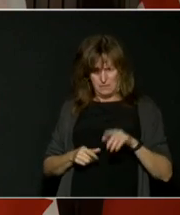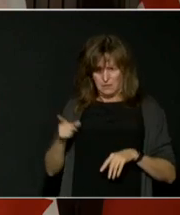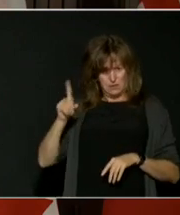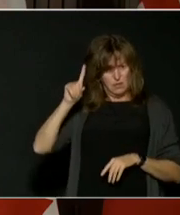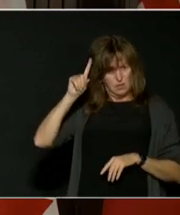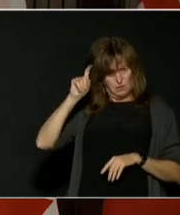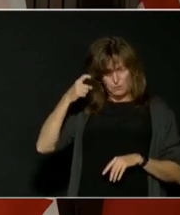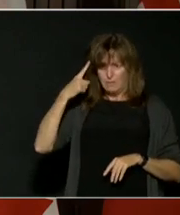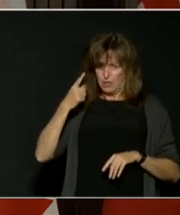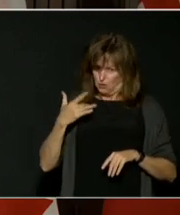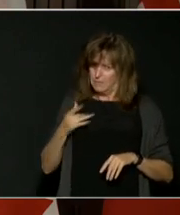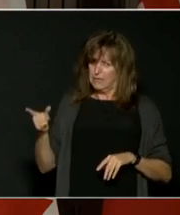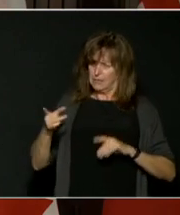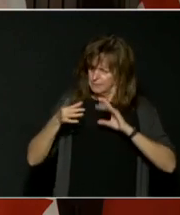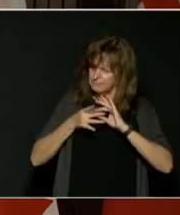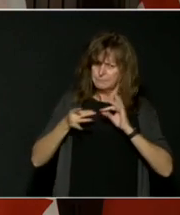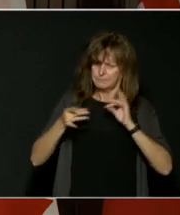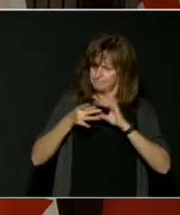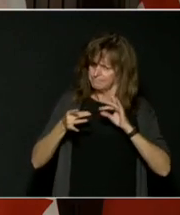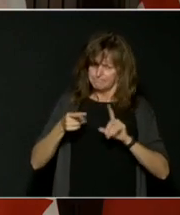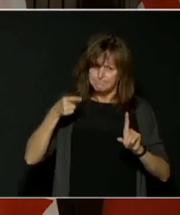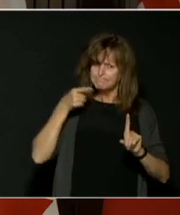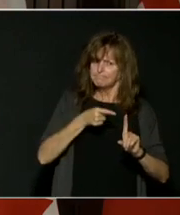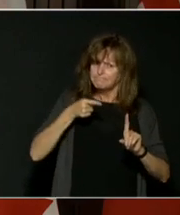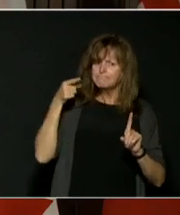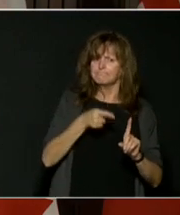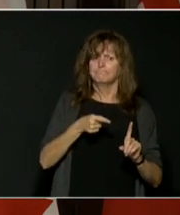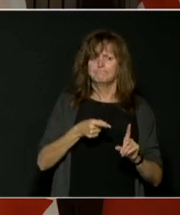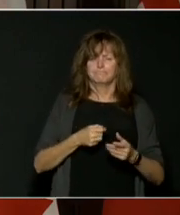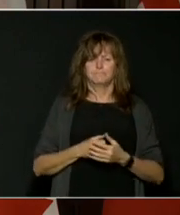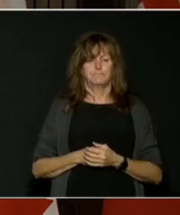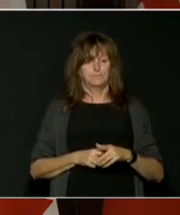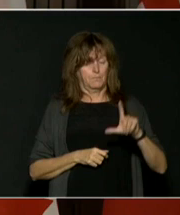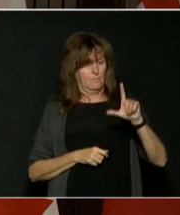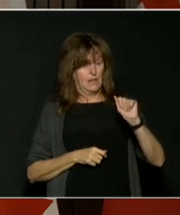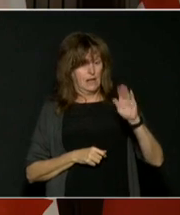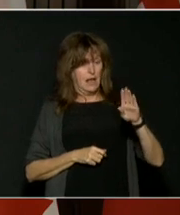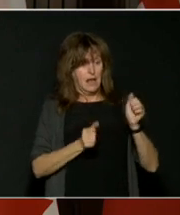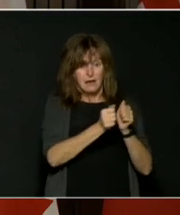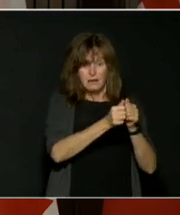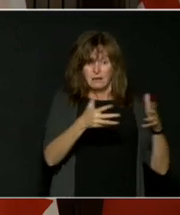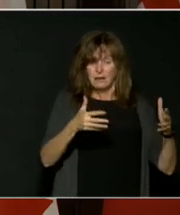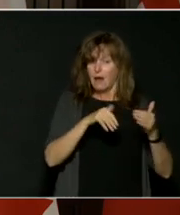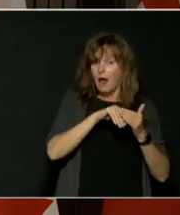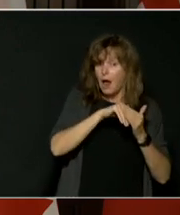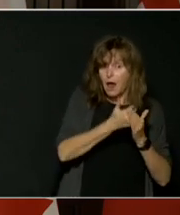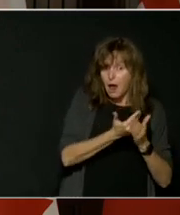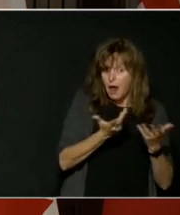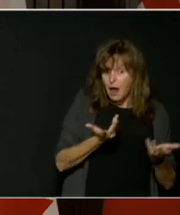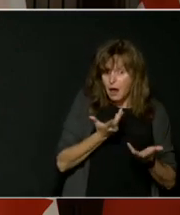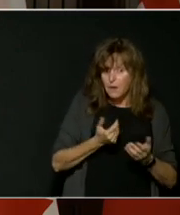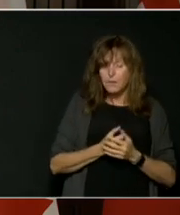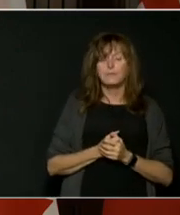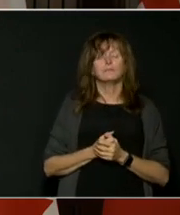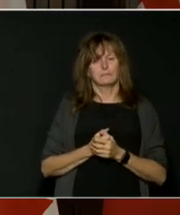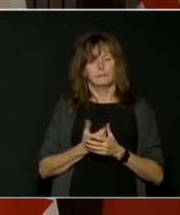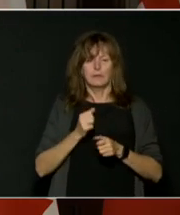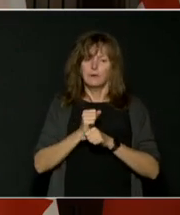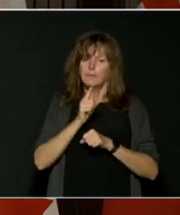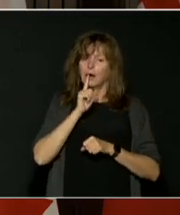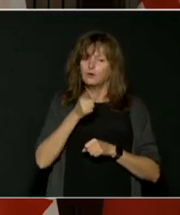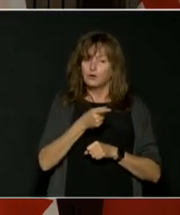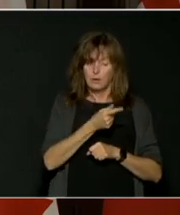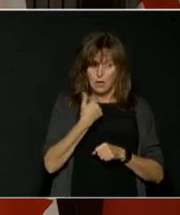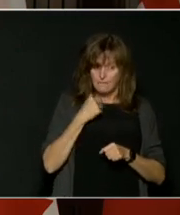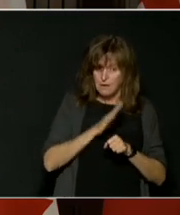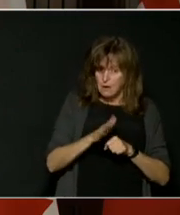main drivers behind our lab capacity are threefold. We need to ensure and continue to acquire more equipment,